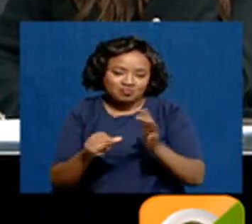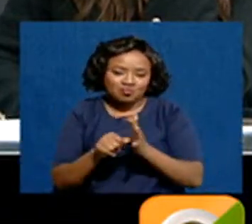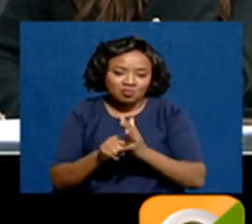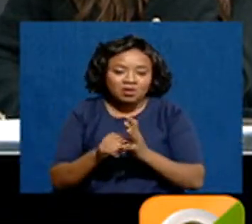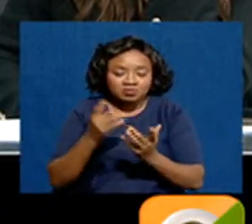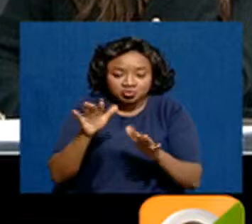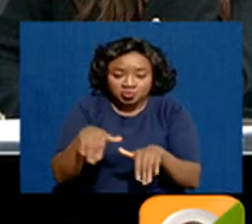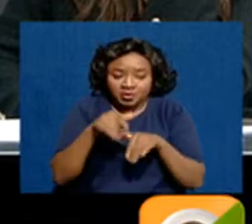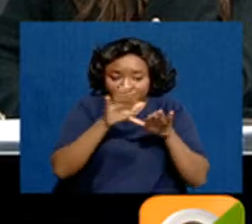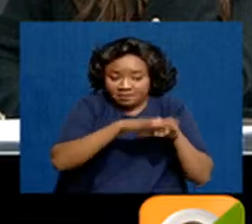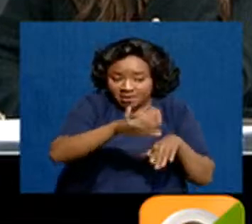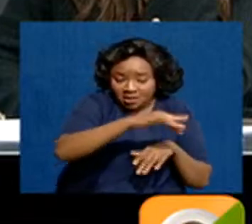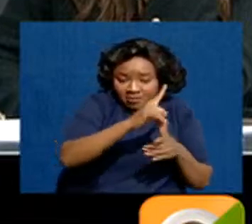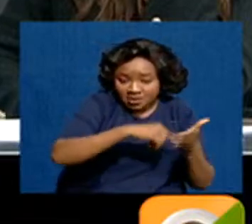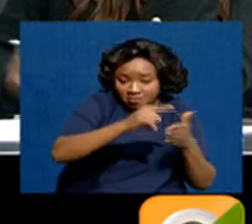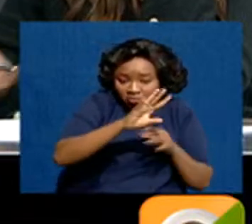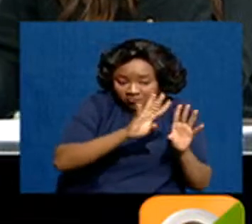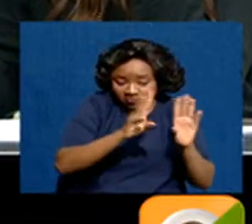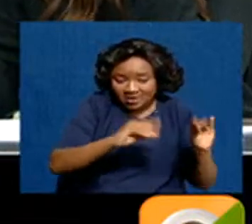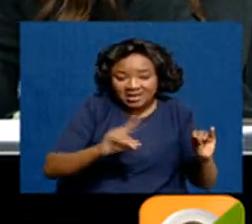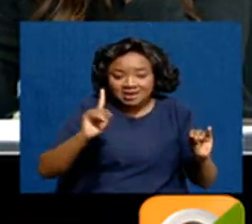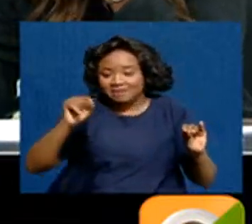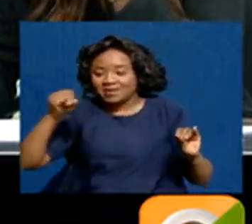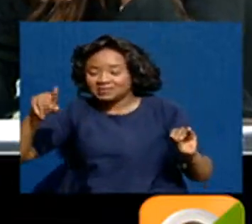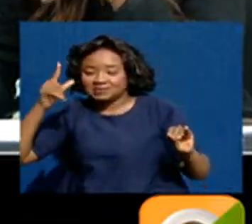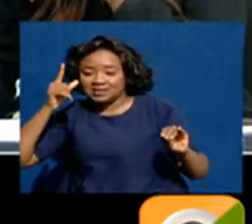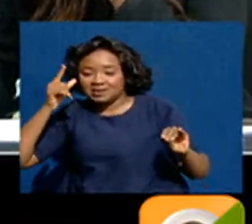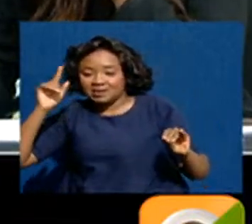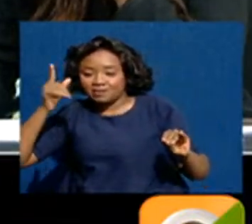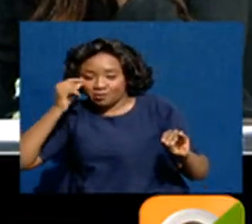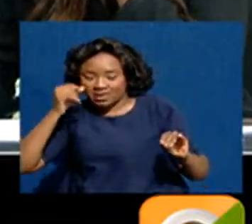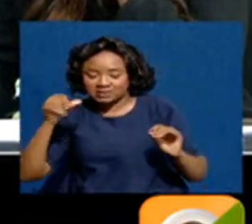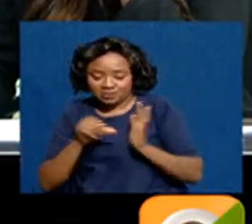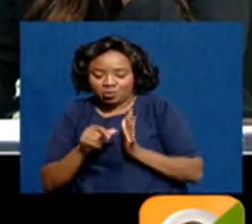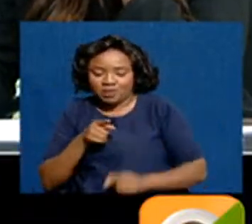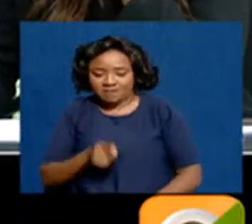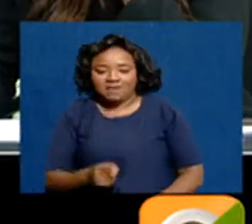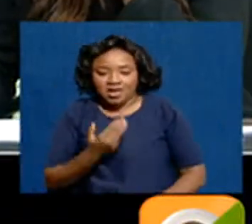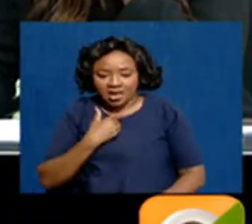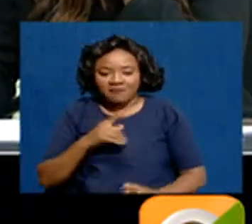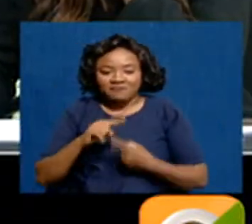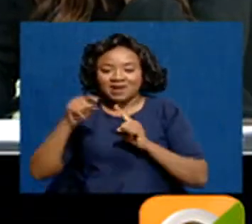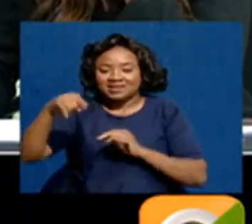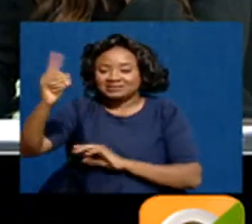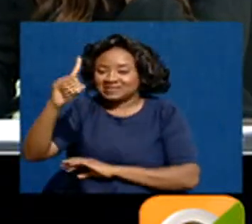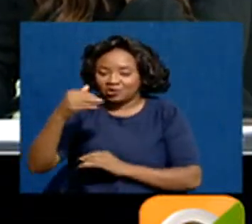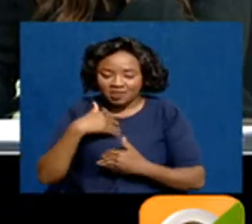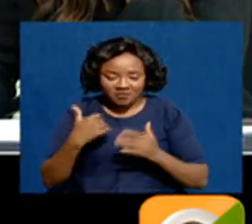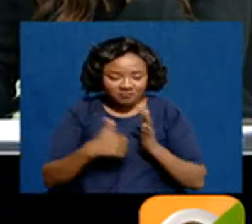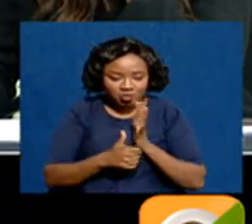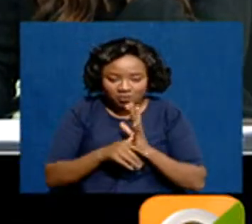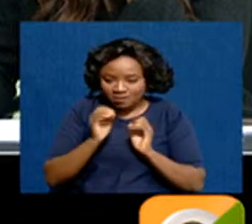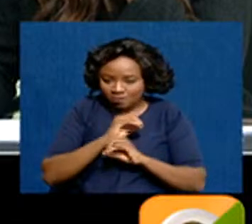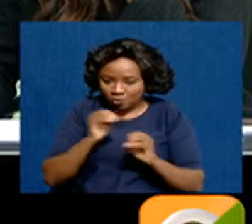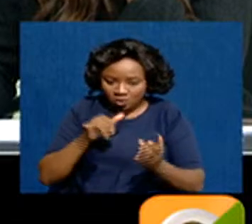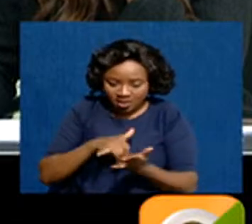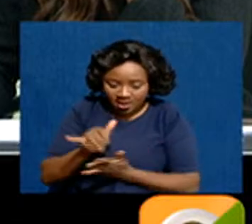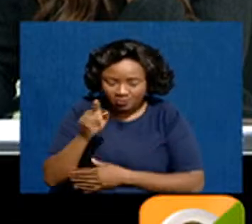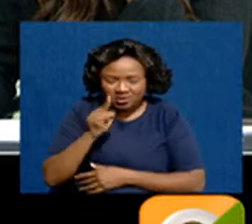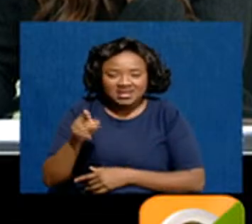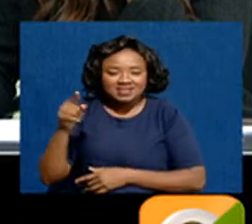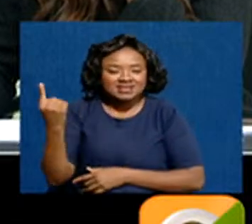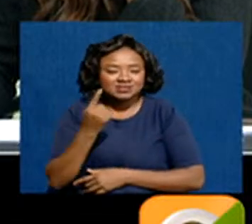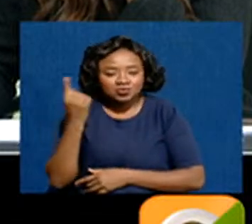for that. But at the airport of Nairobi, there's no problem of slope management. Okay. The airport of Nairobi, just like the city drainage system, needs